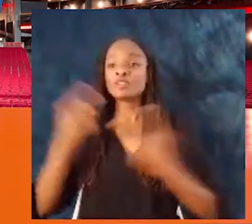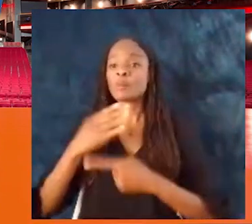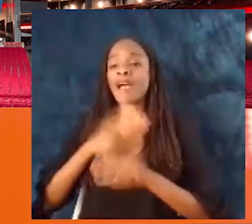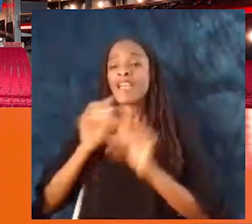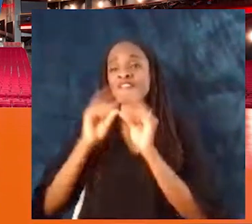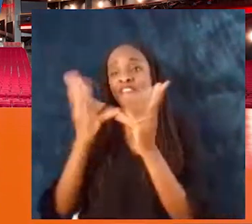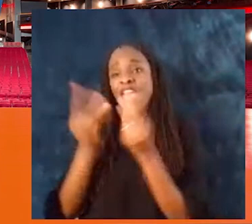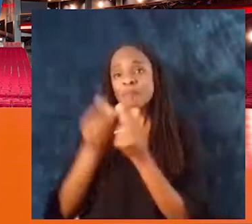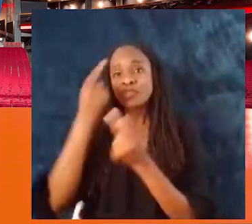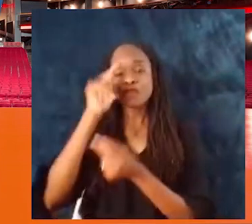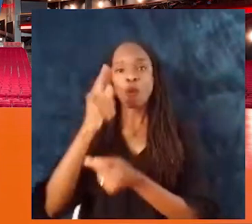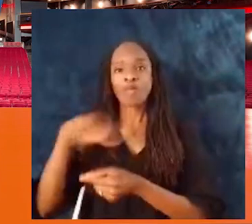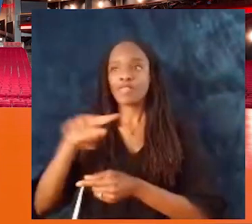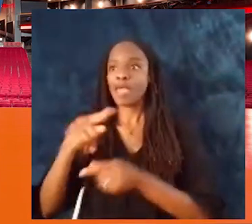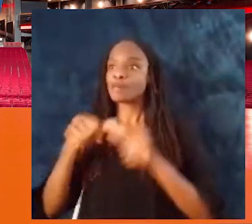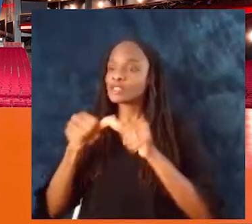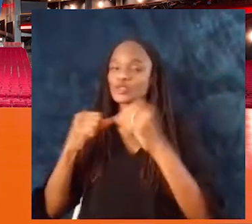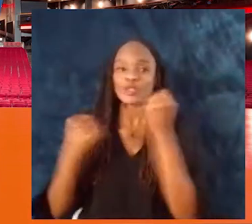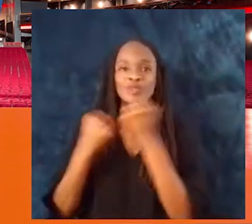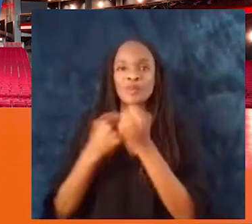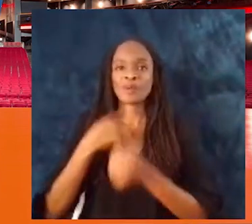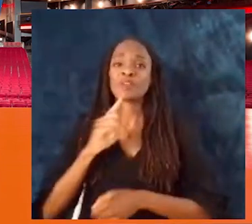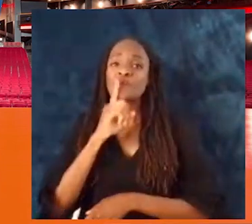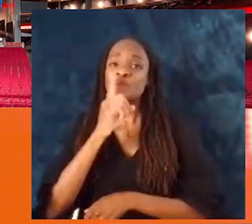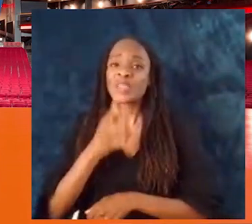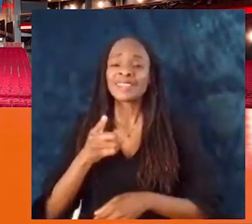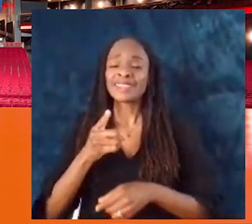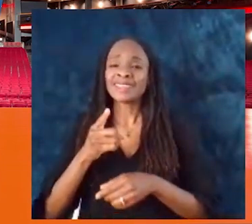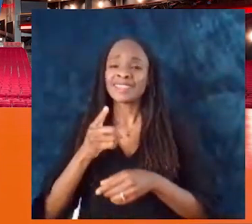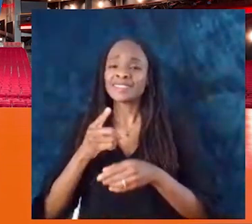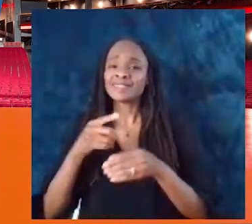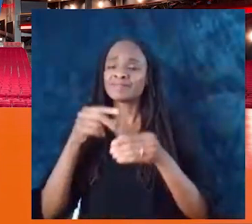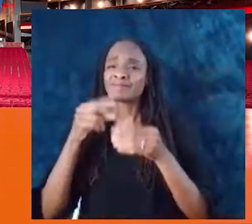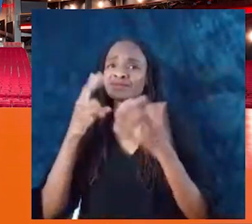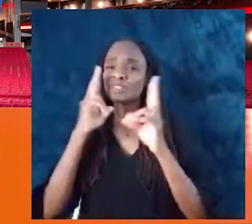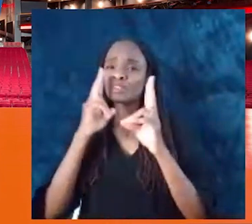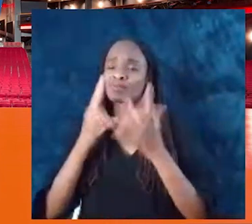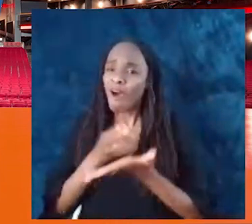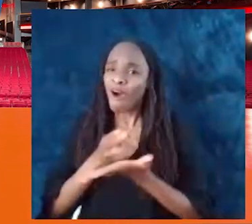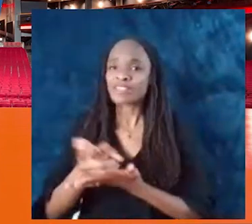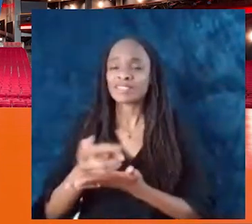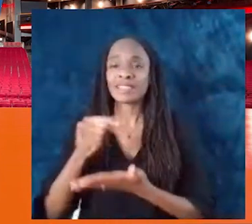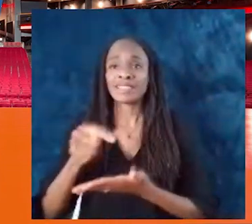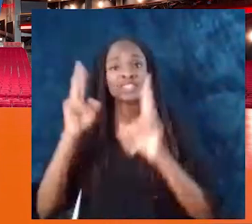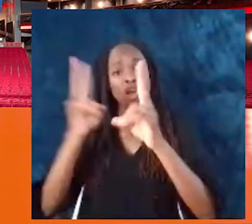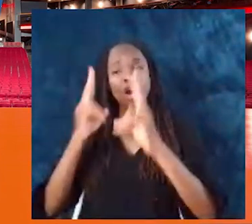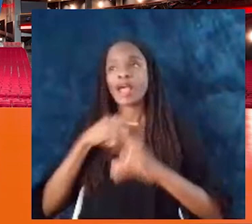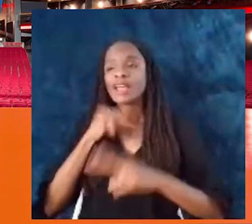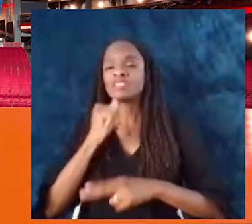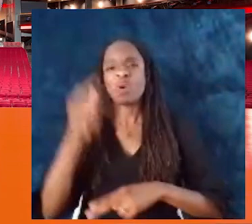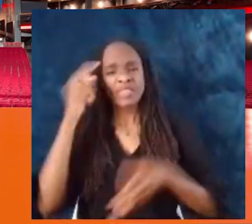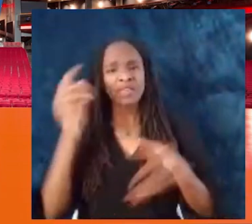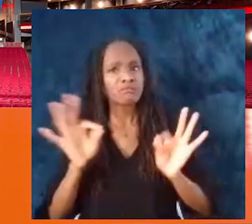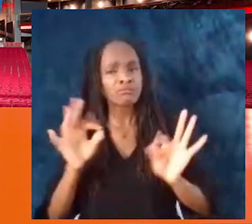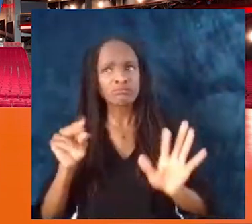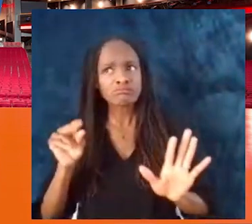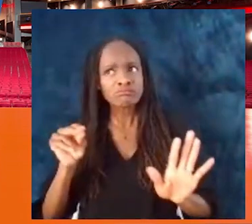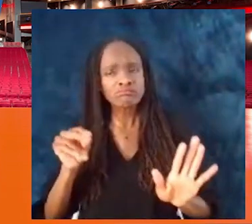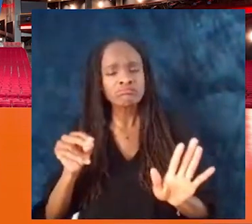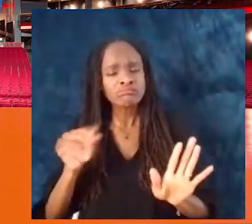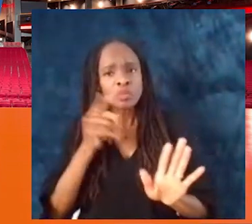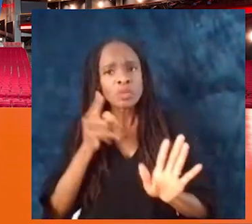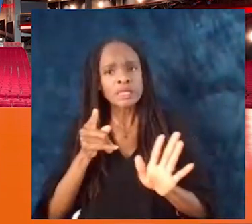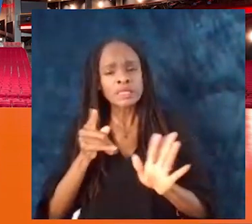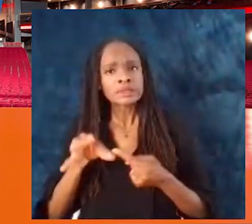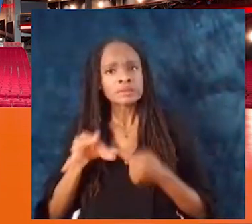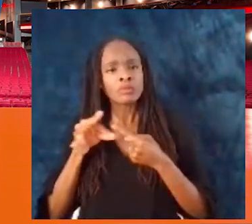their continued support. Really, honestly, this is such an honor. I don't take it lightly. My